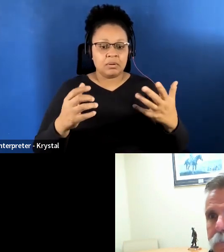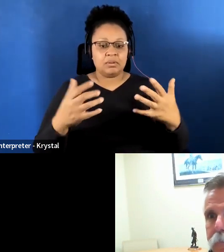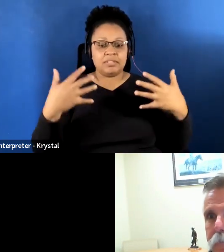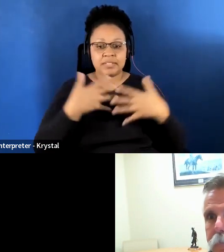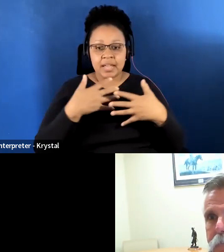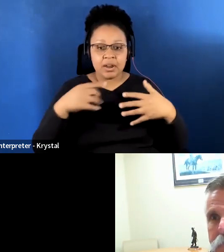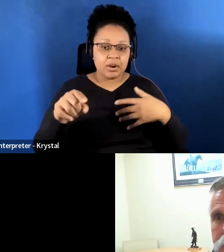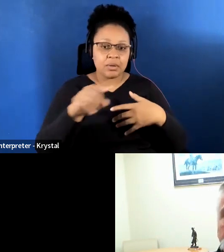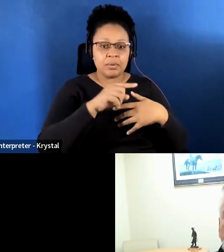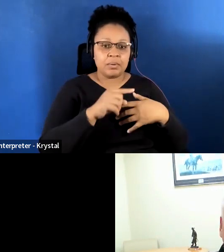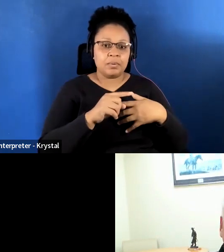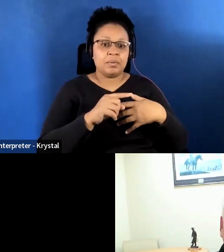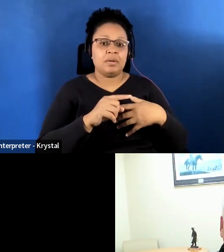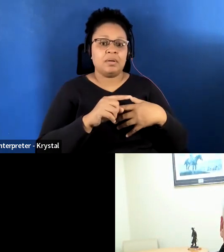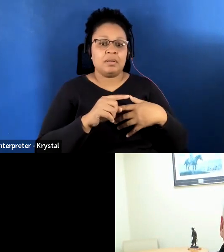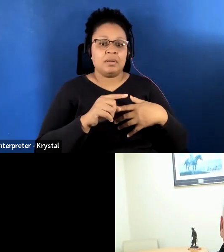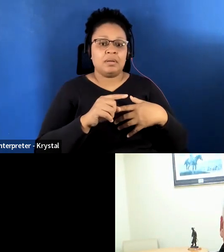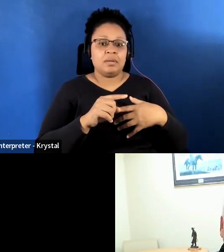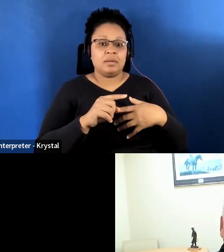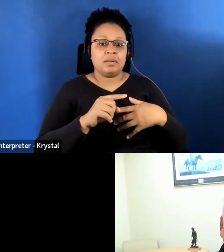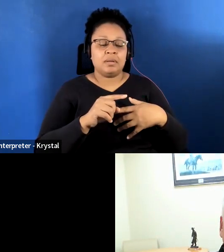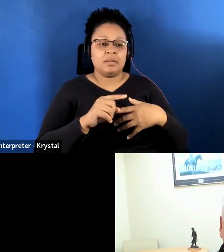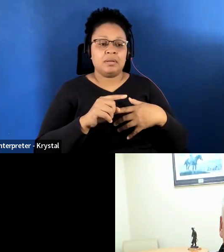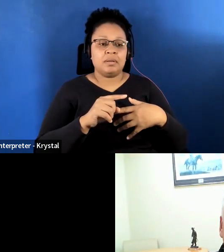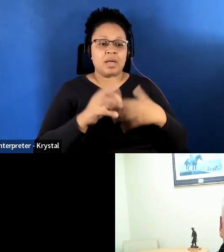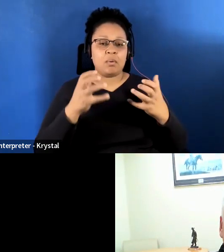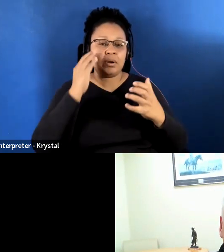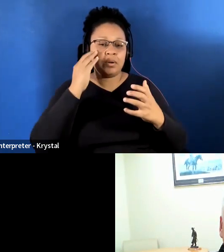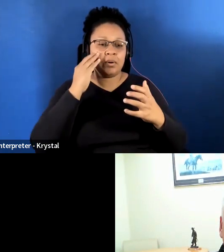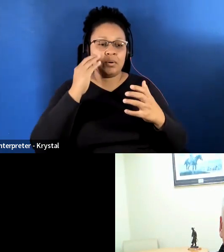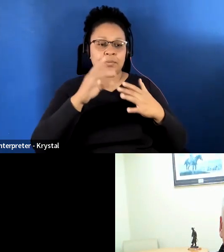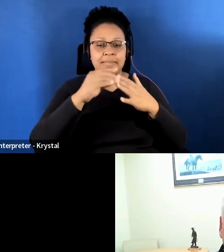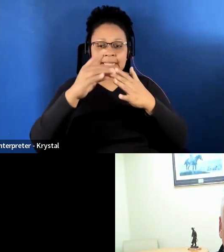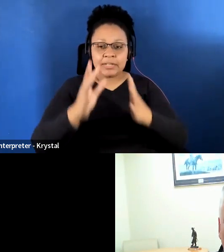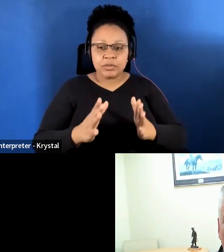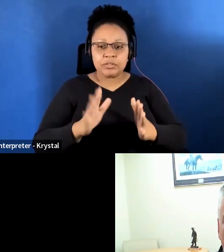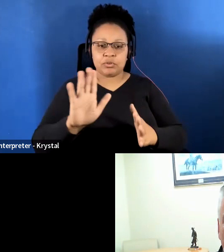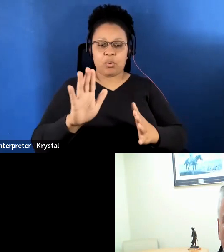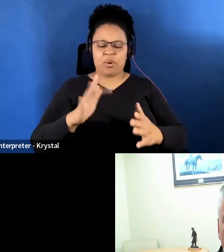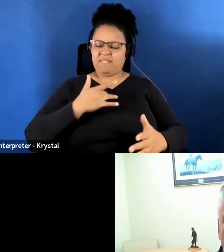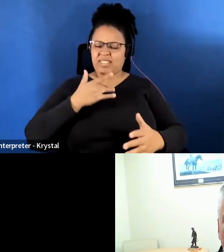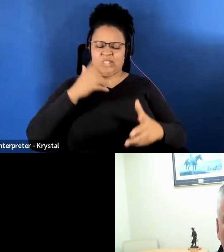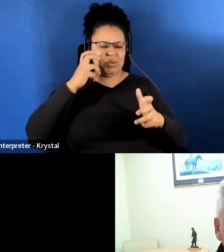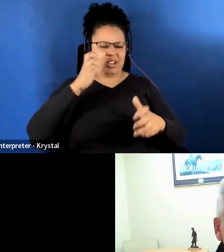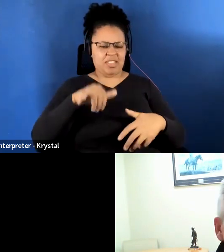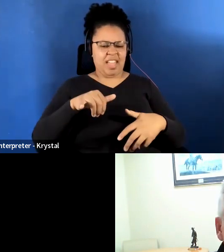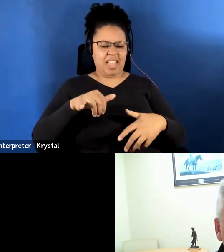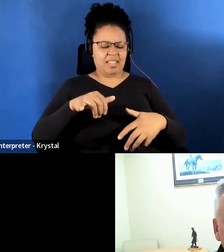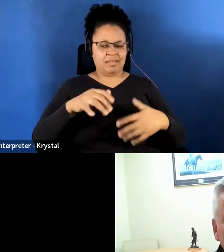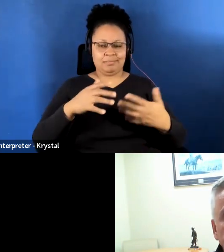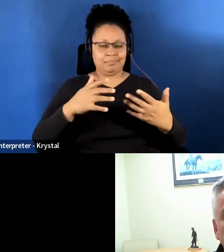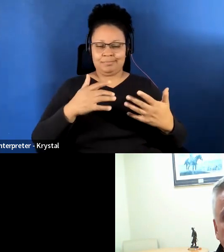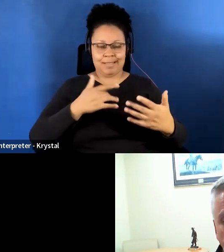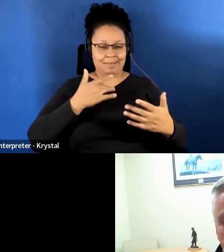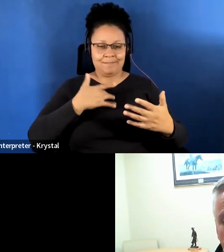I would love to hear, again, from leaders on the call. What's your gut reaction when you